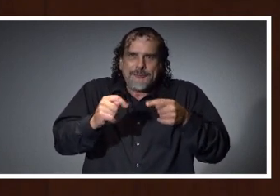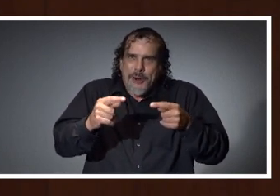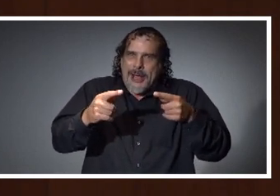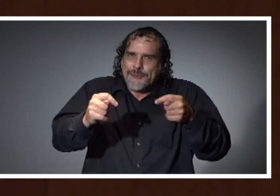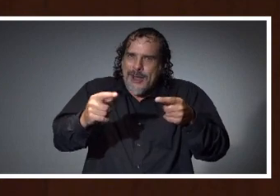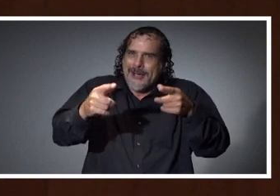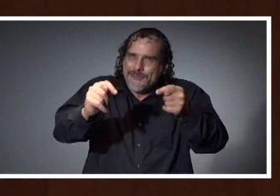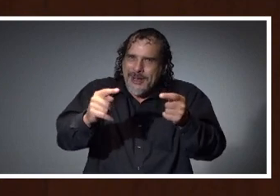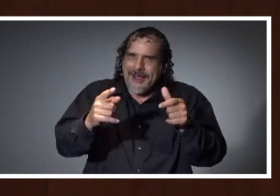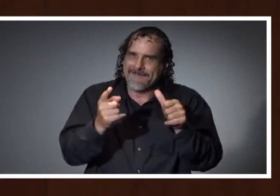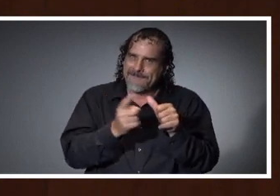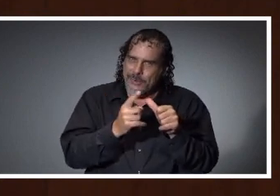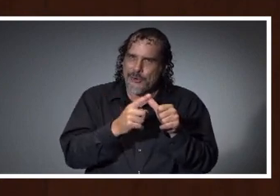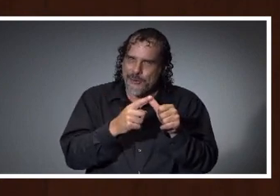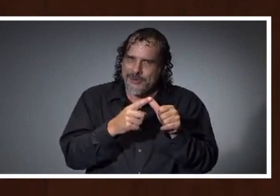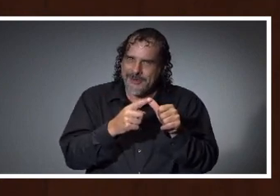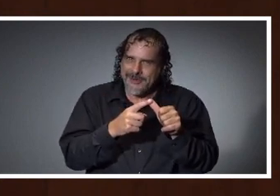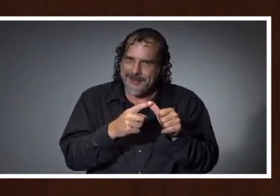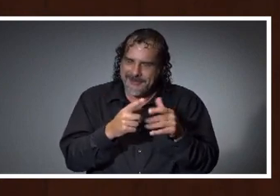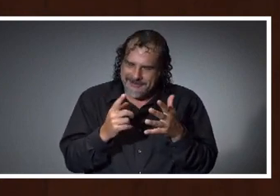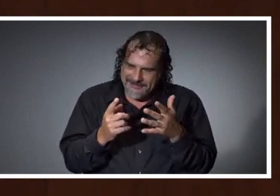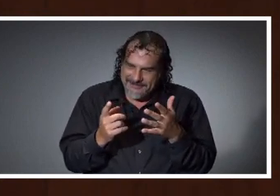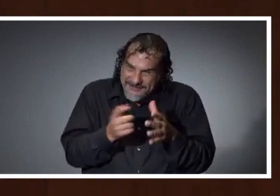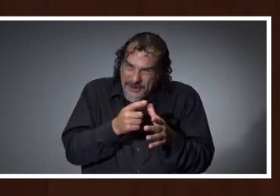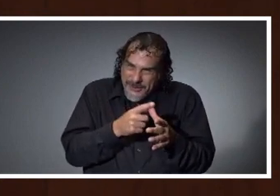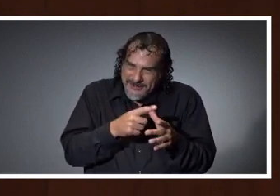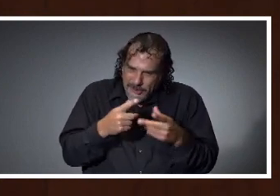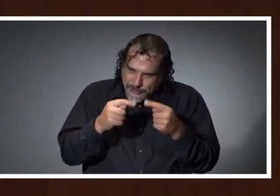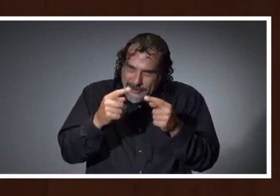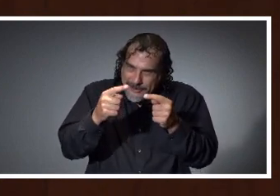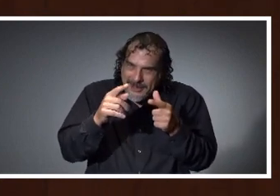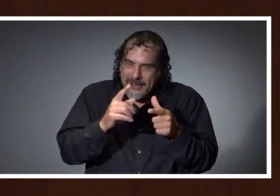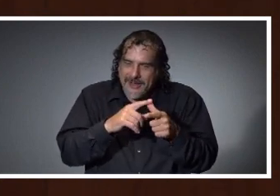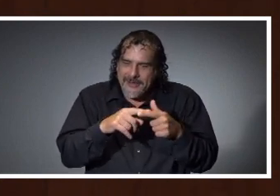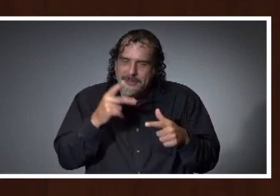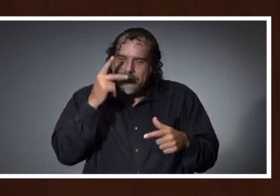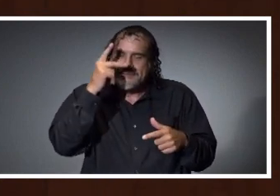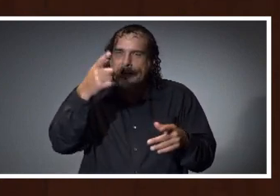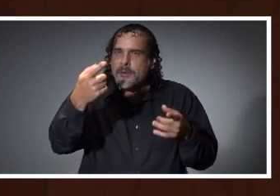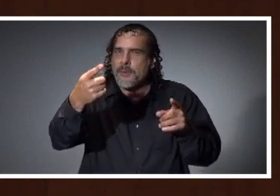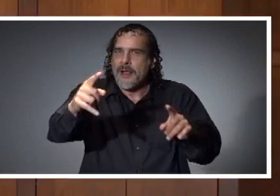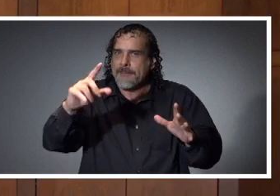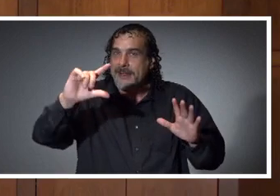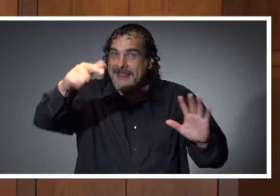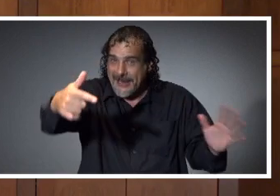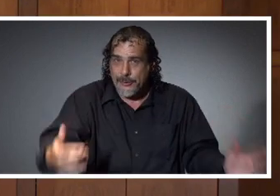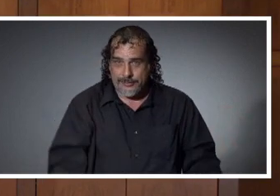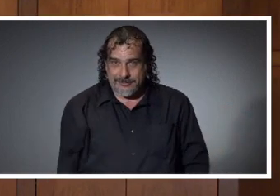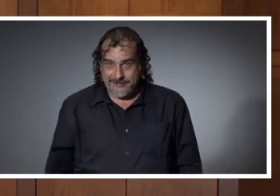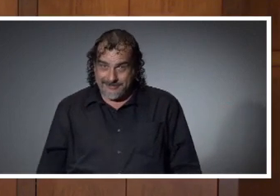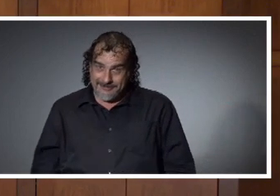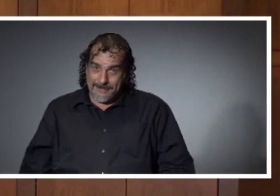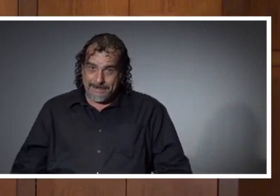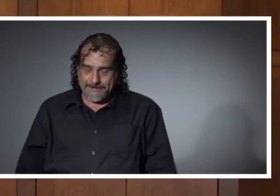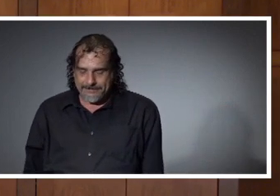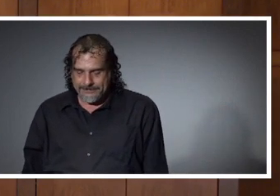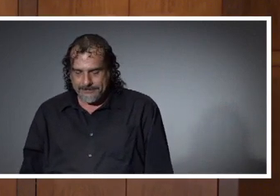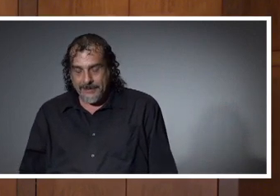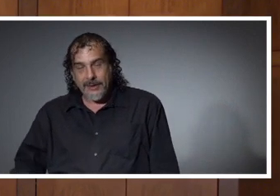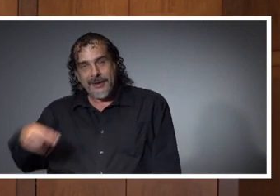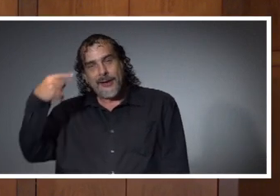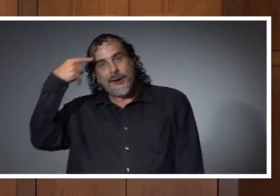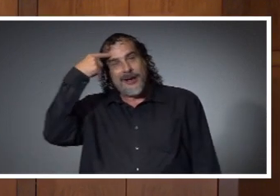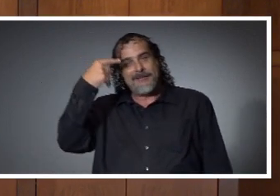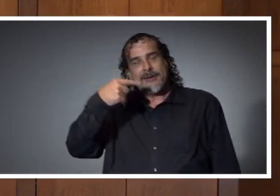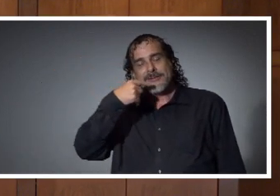conscientious about the simple things, and improved spacing is going to be one of those big components. I would just follow up